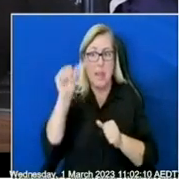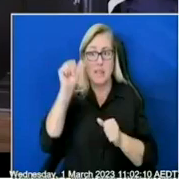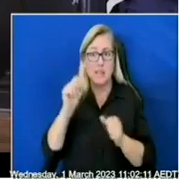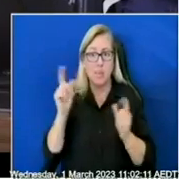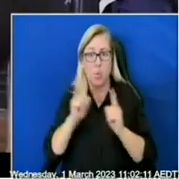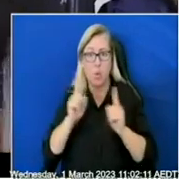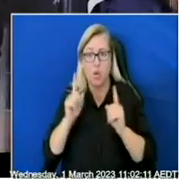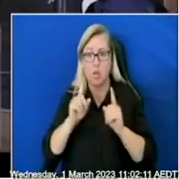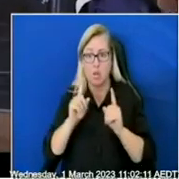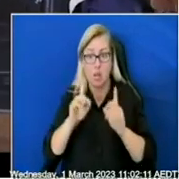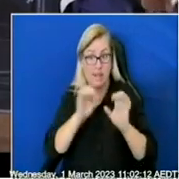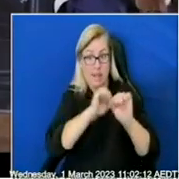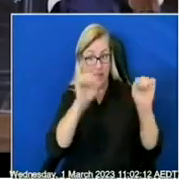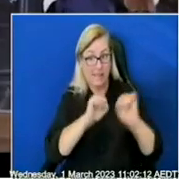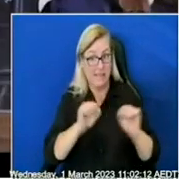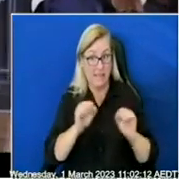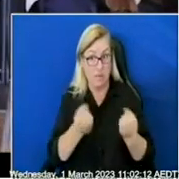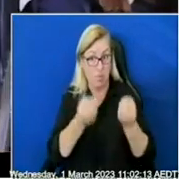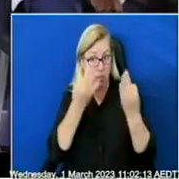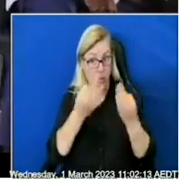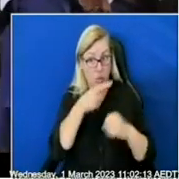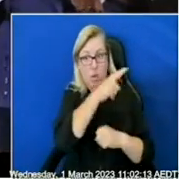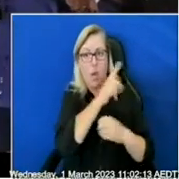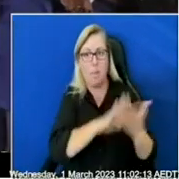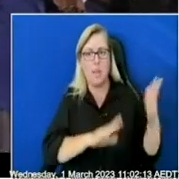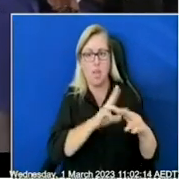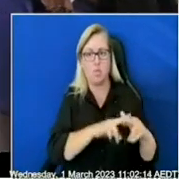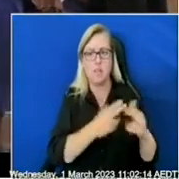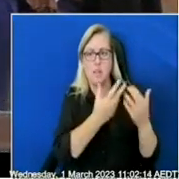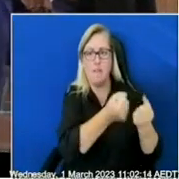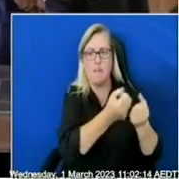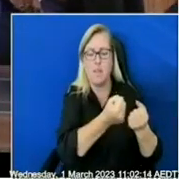going to support her? Mm. So she dealt with that, yeah.